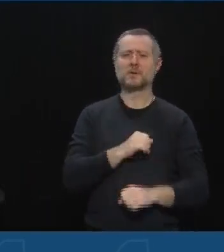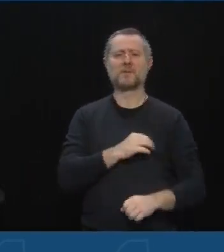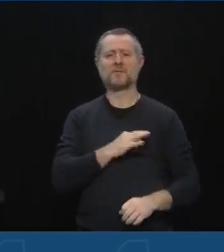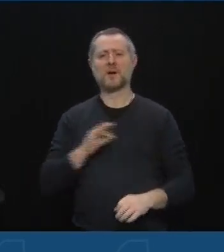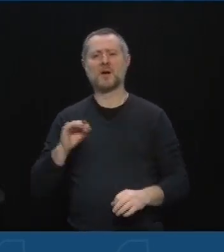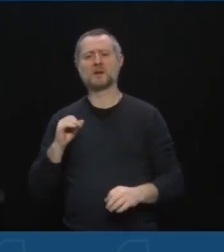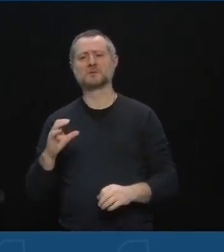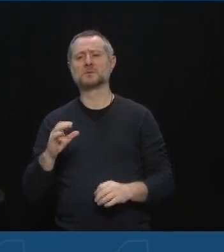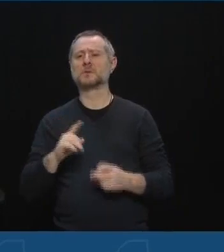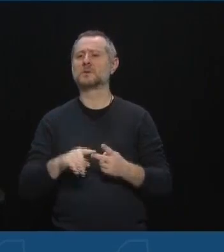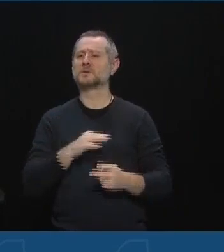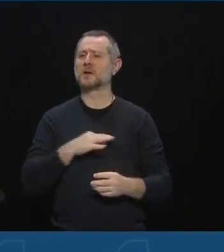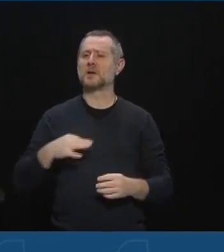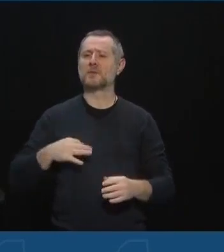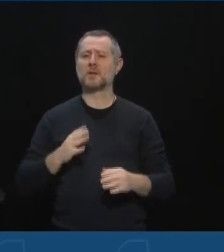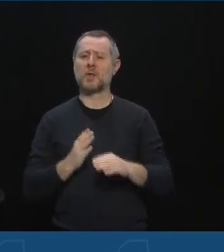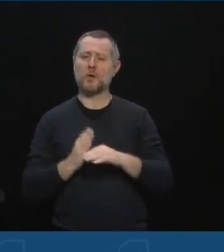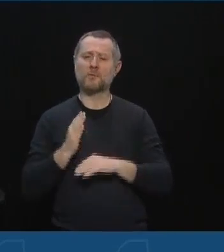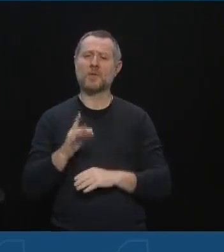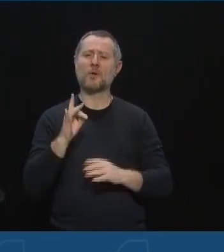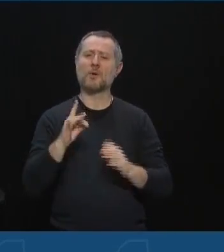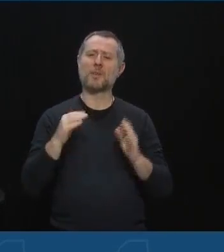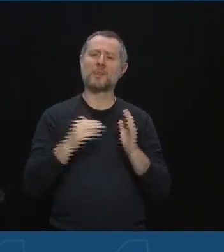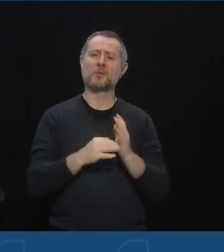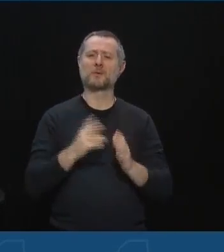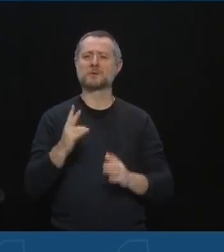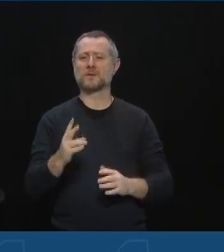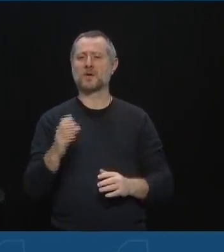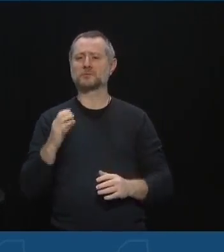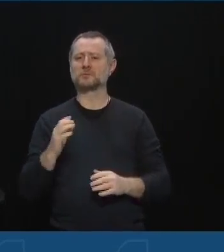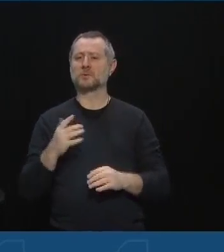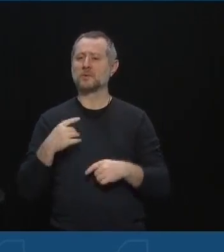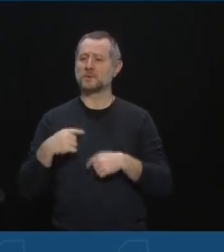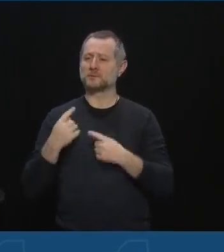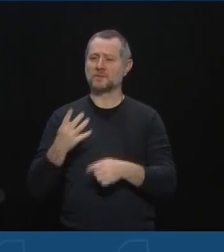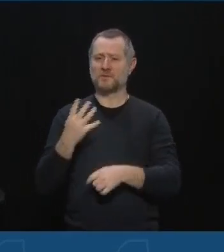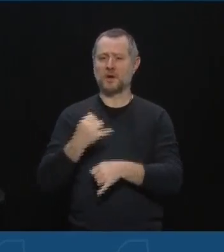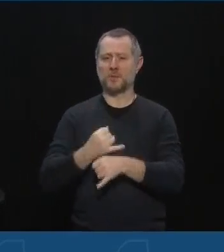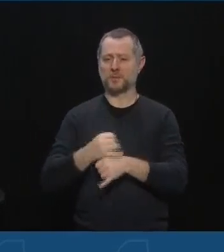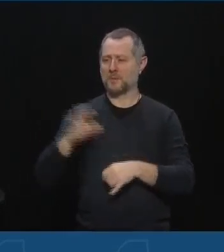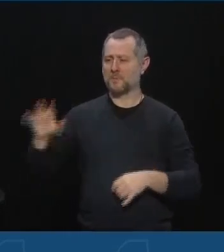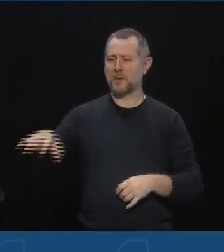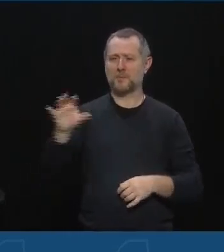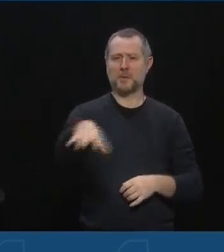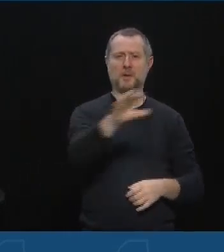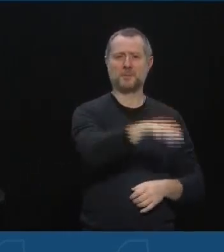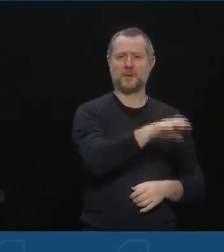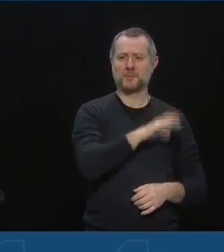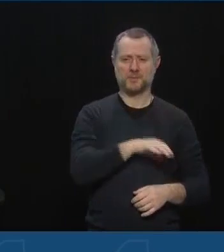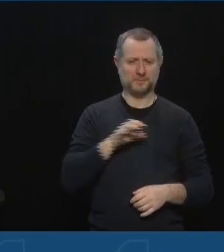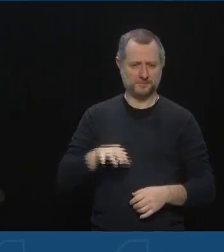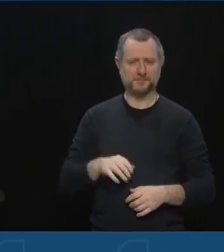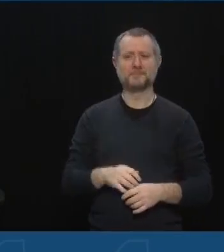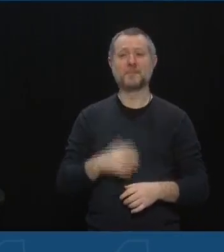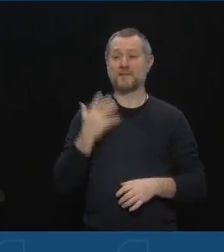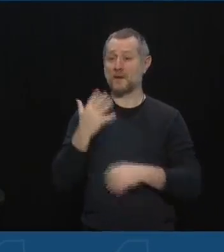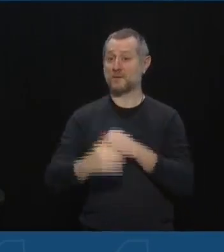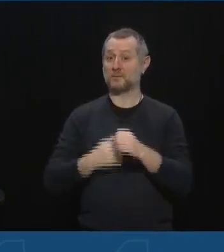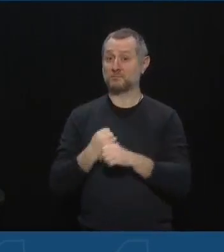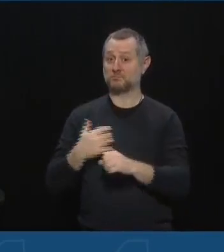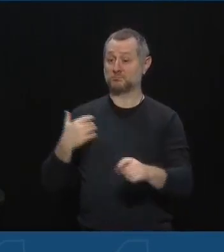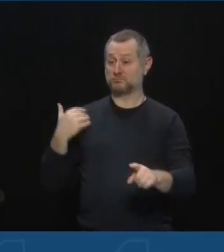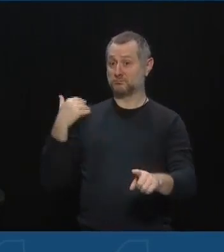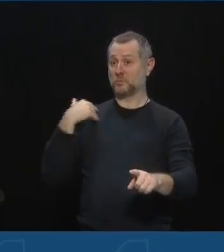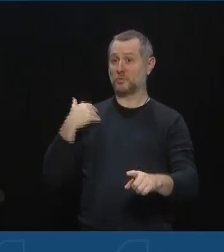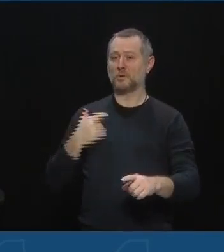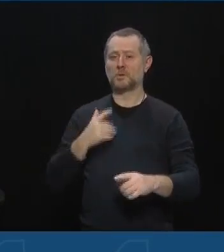than 8,700 students across our four sites and our virtual campus. 5 years ago, thanks to New York